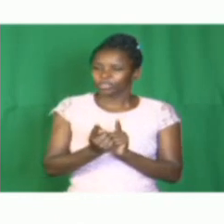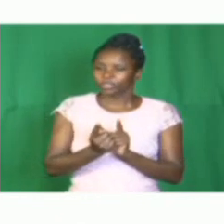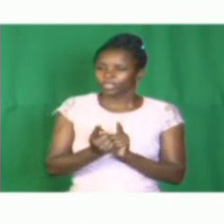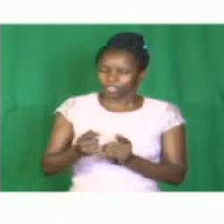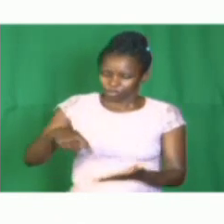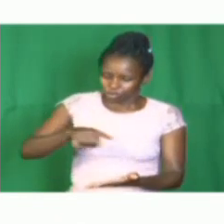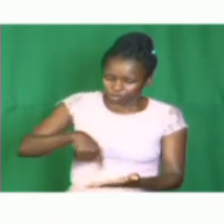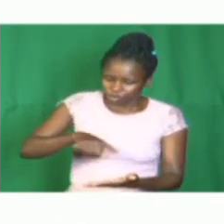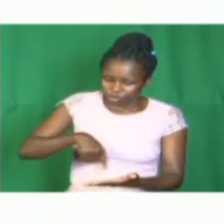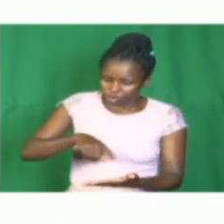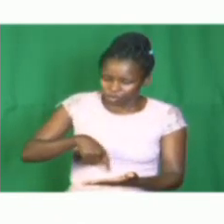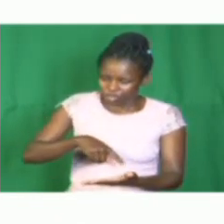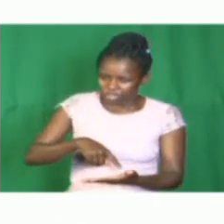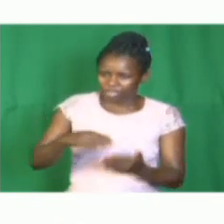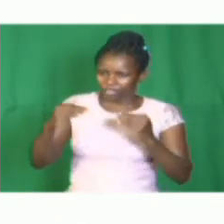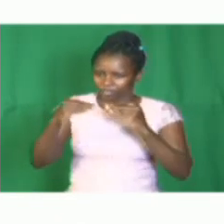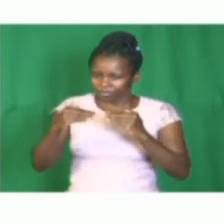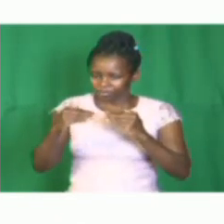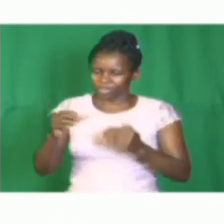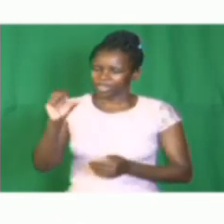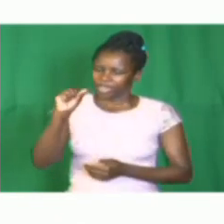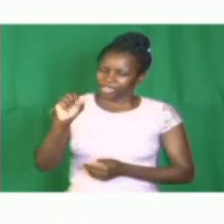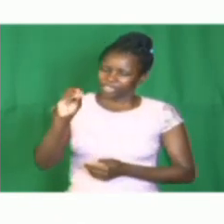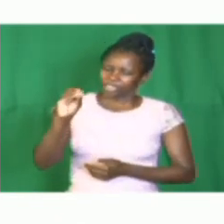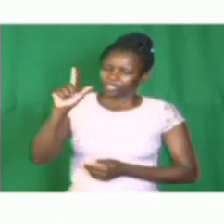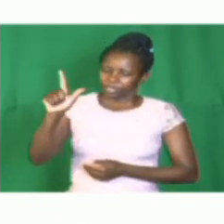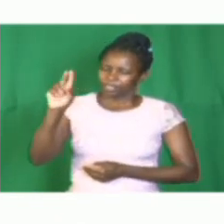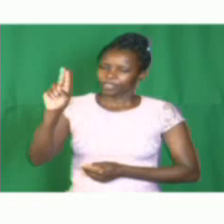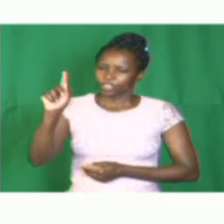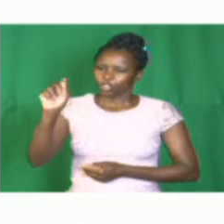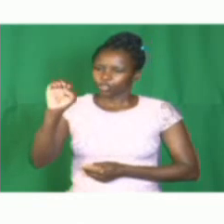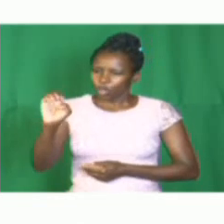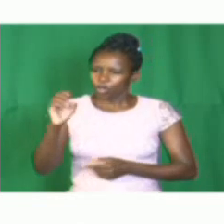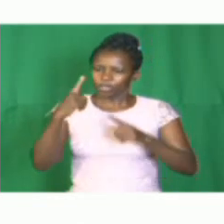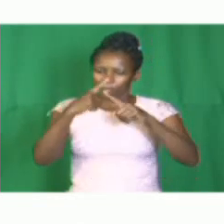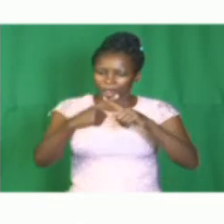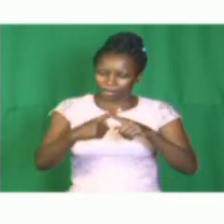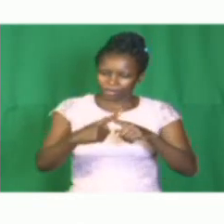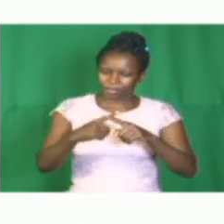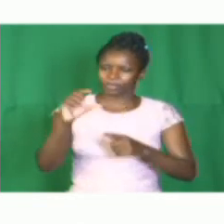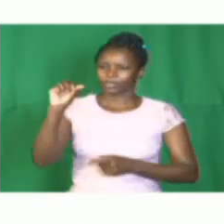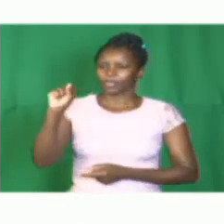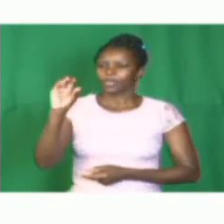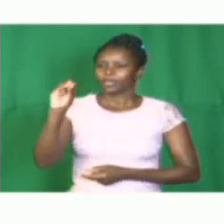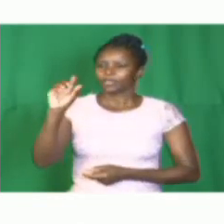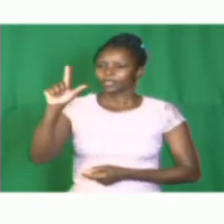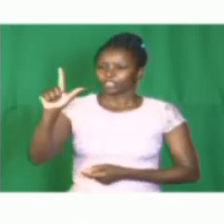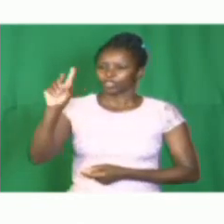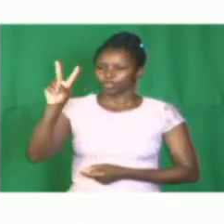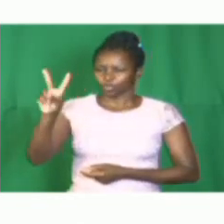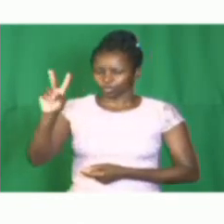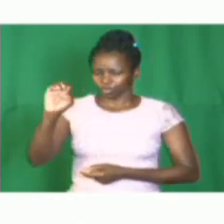solution is a combination of a solute and a solvent, because when you combine the solute and